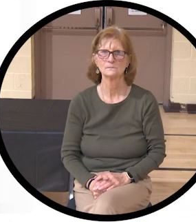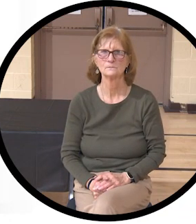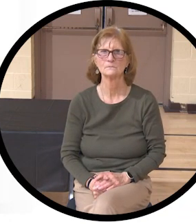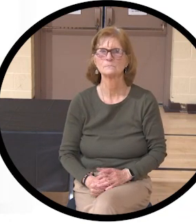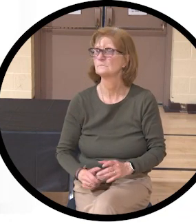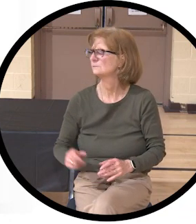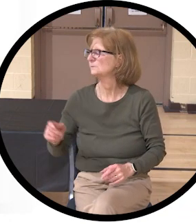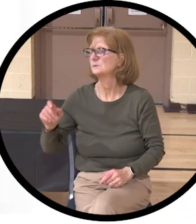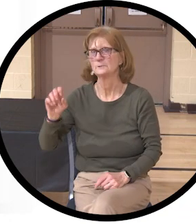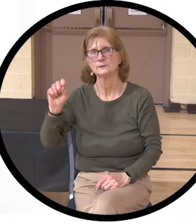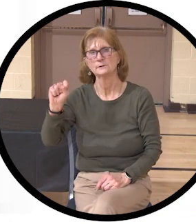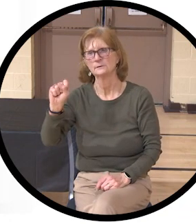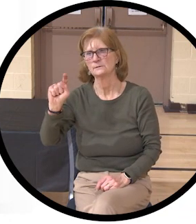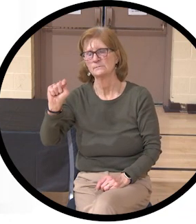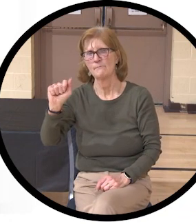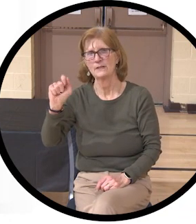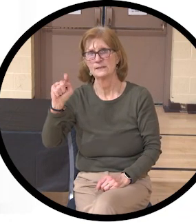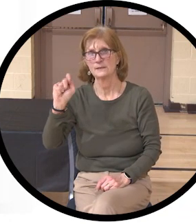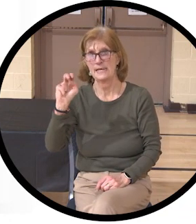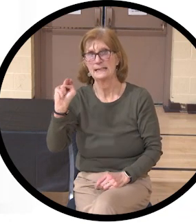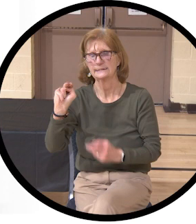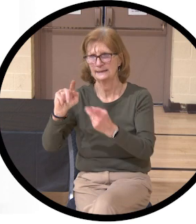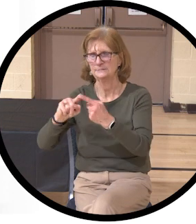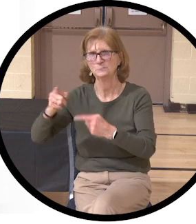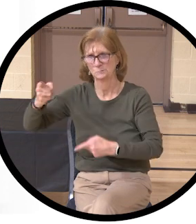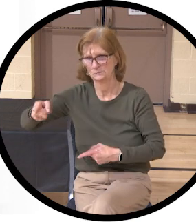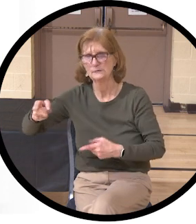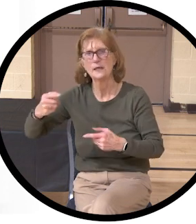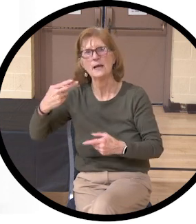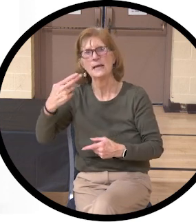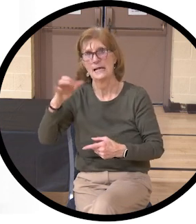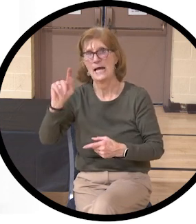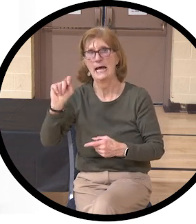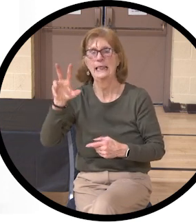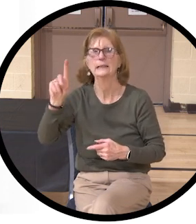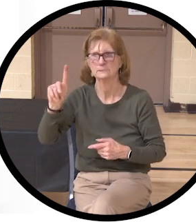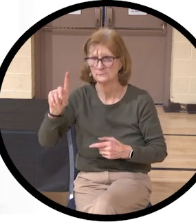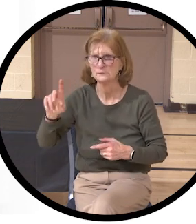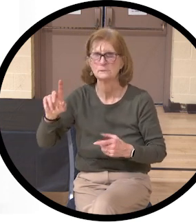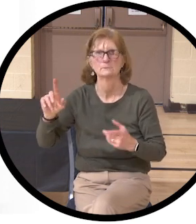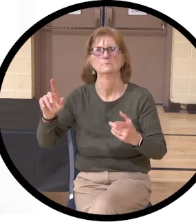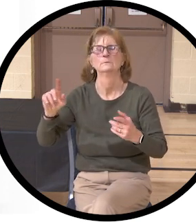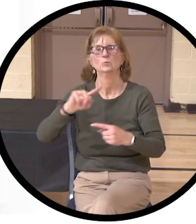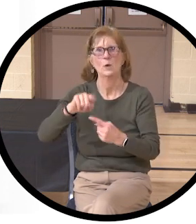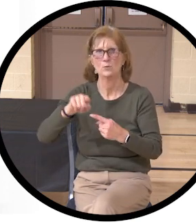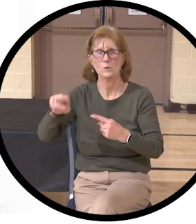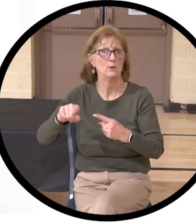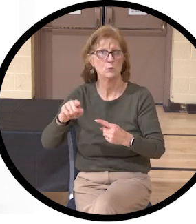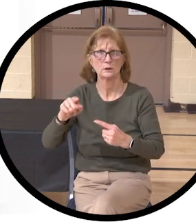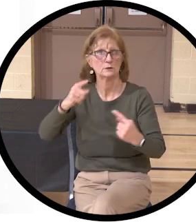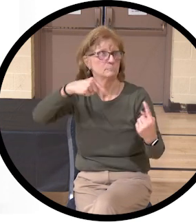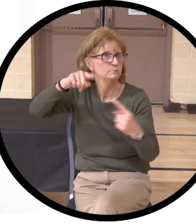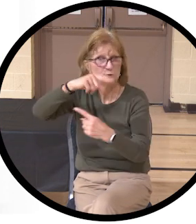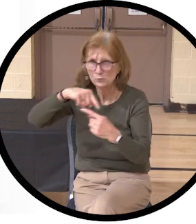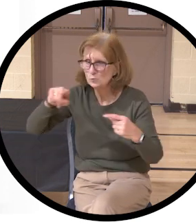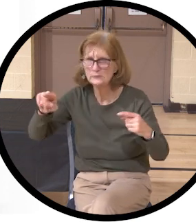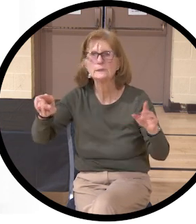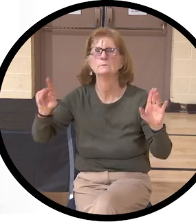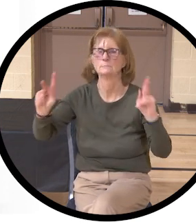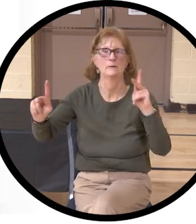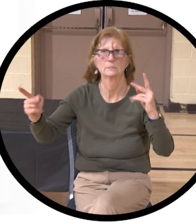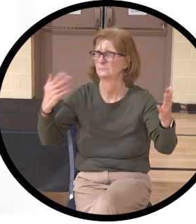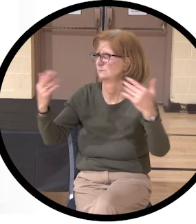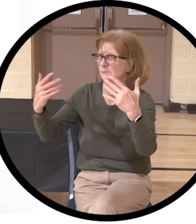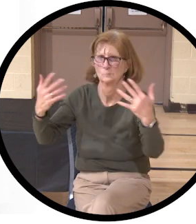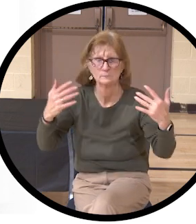Stanton at Highland was another intersection that we had heard a lot about at the walkthrough. Me and a few of